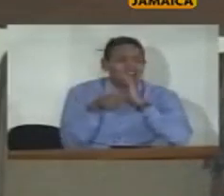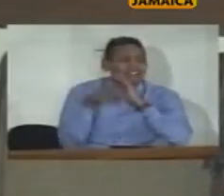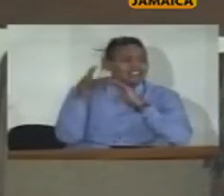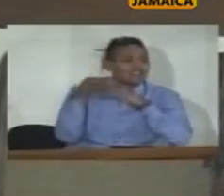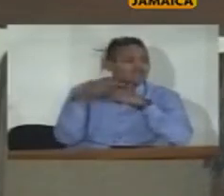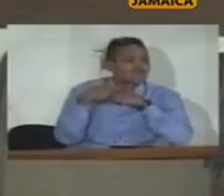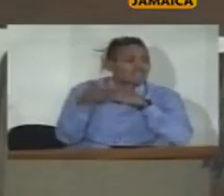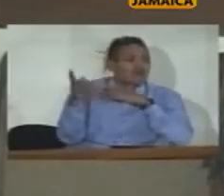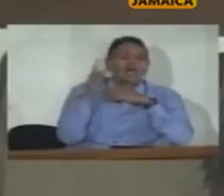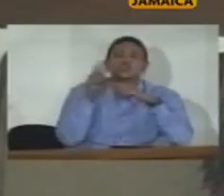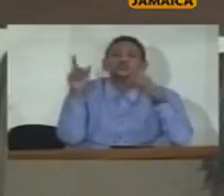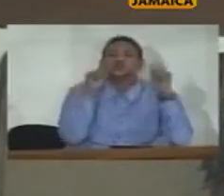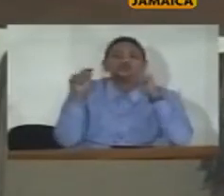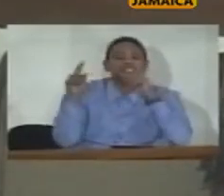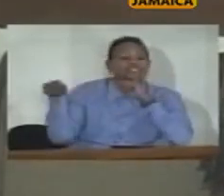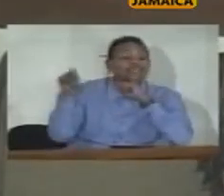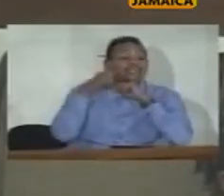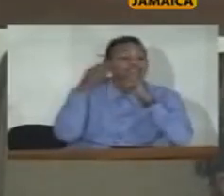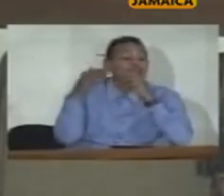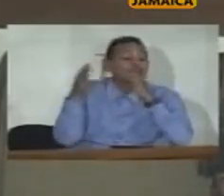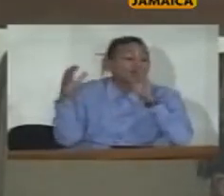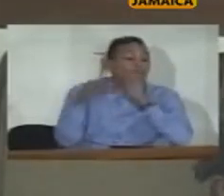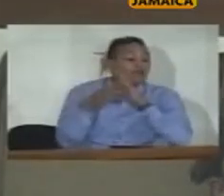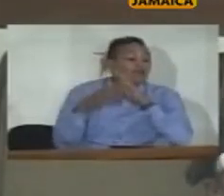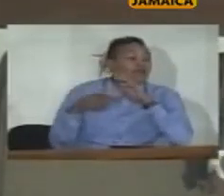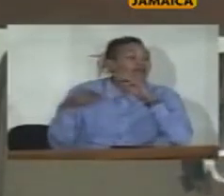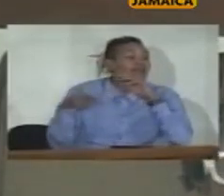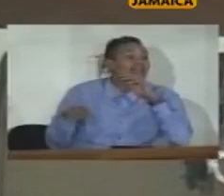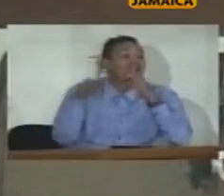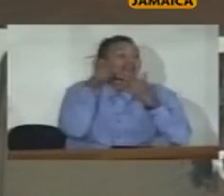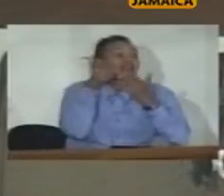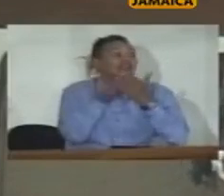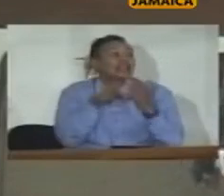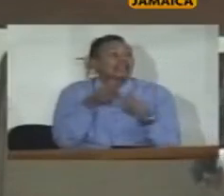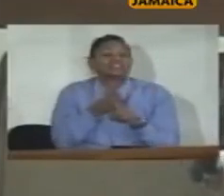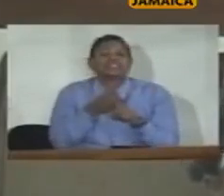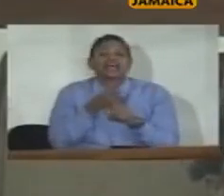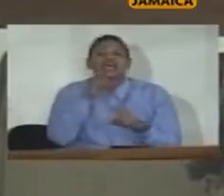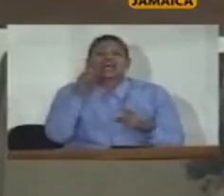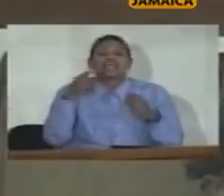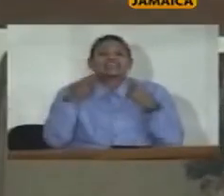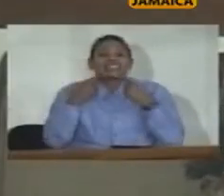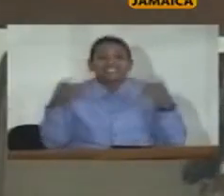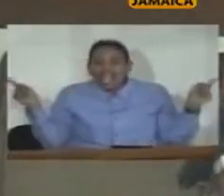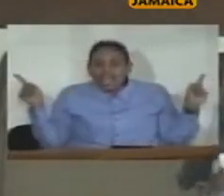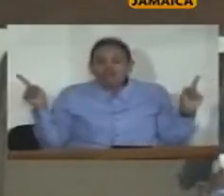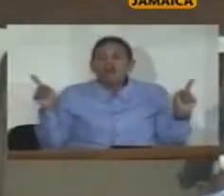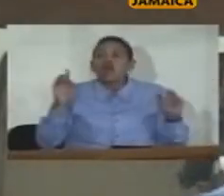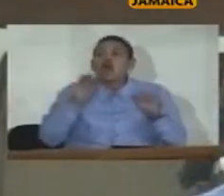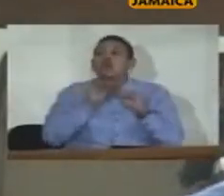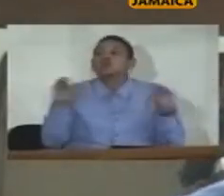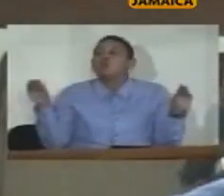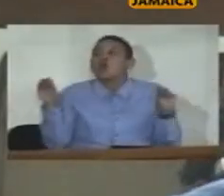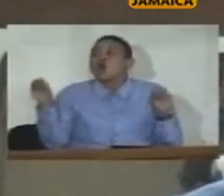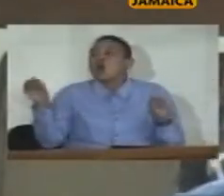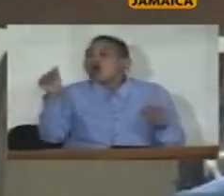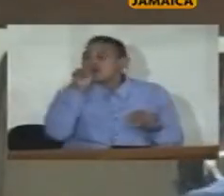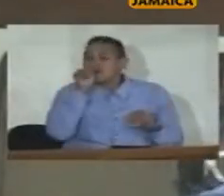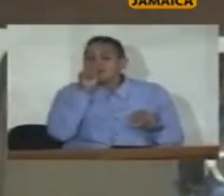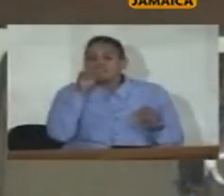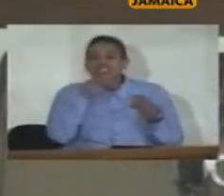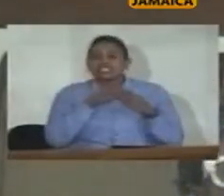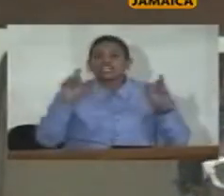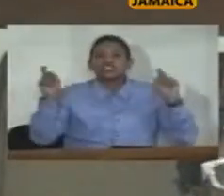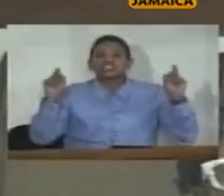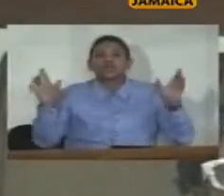to as SUS. This letter is therefore a declaration of no confidence in the